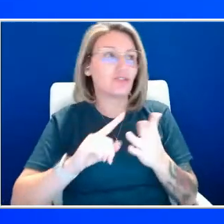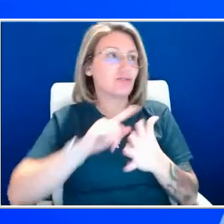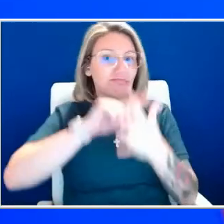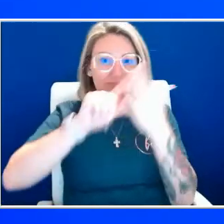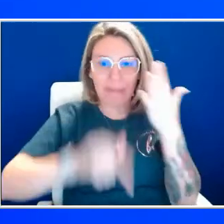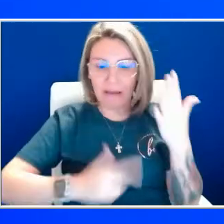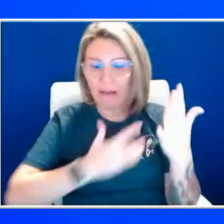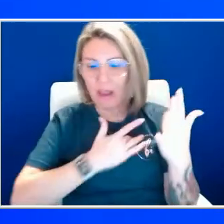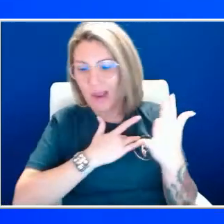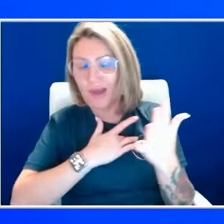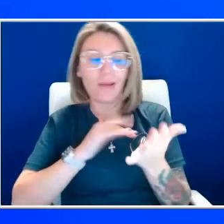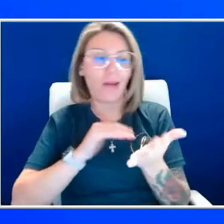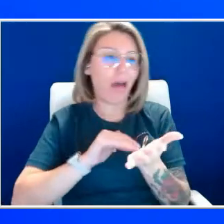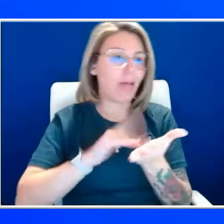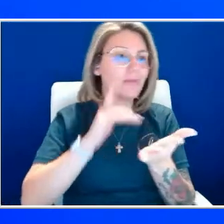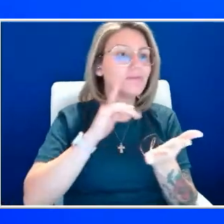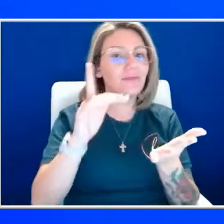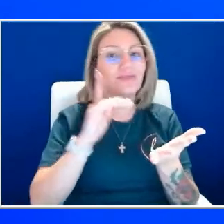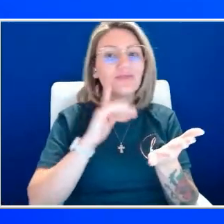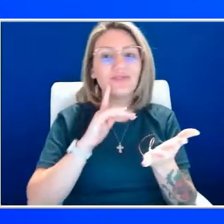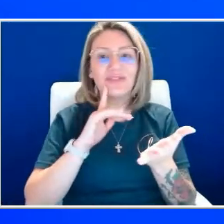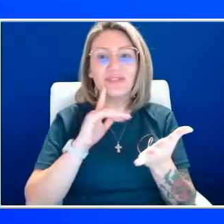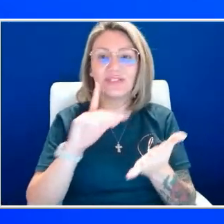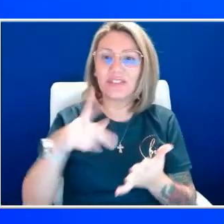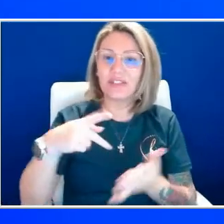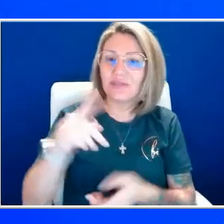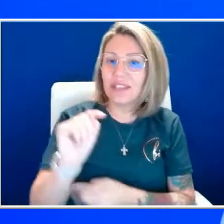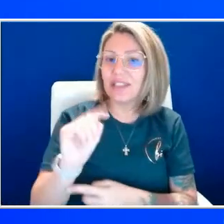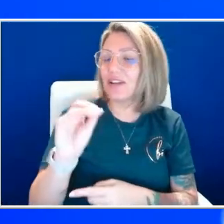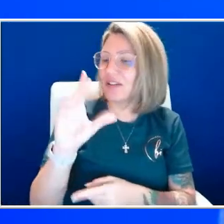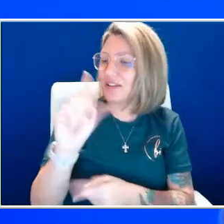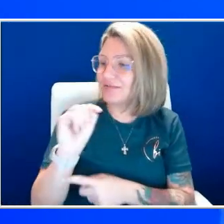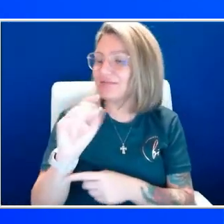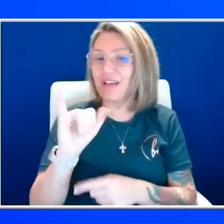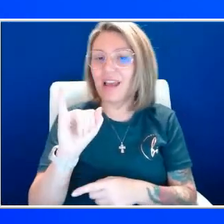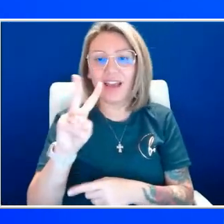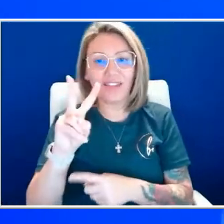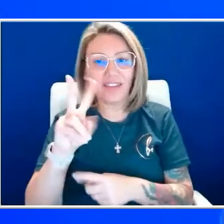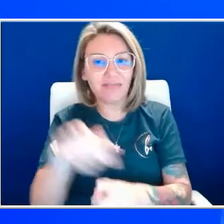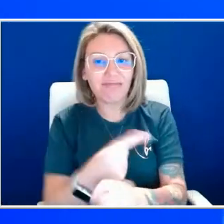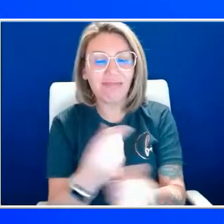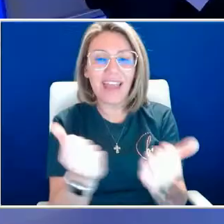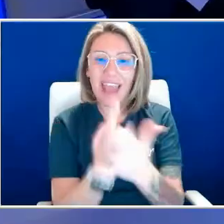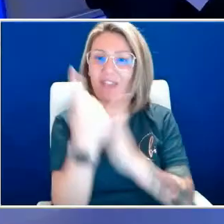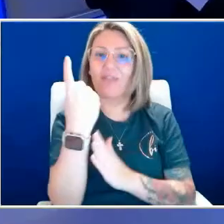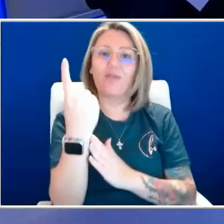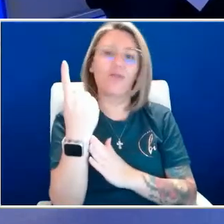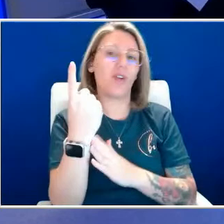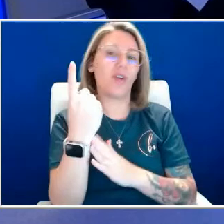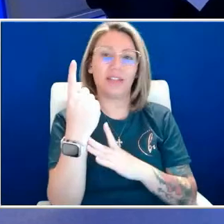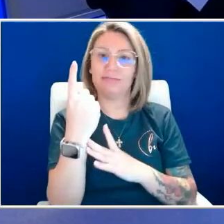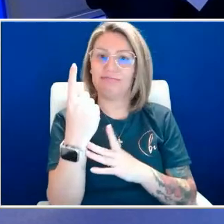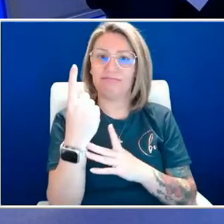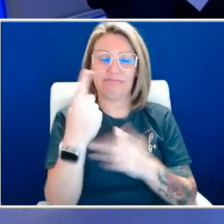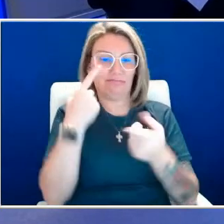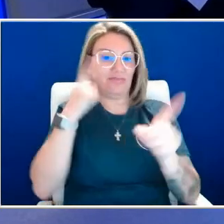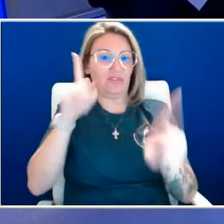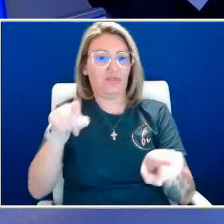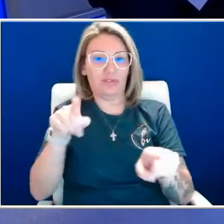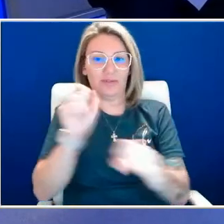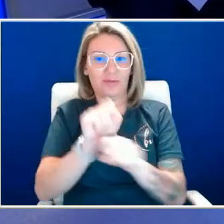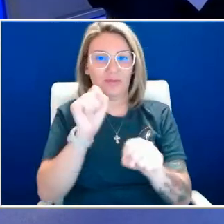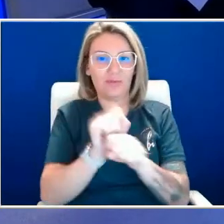therapists, all our consultants, ID, critical care physicians, everyone being on the same page. That works year-round. Year-round, and